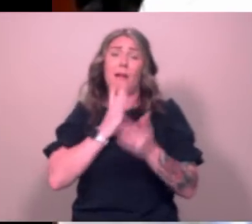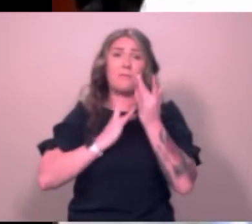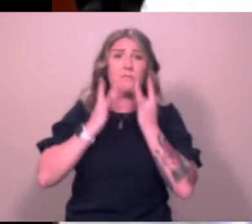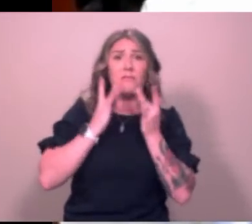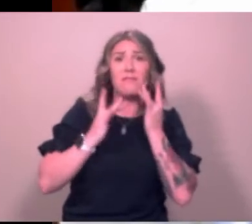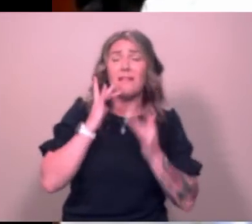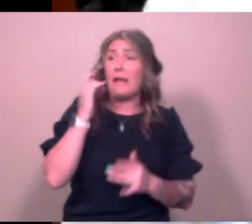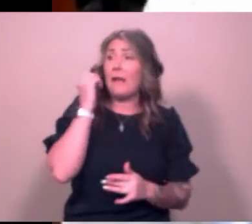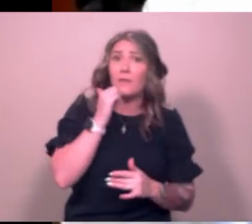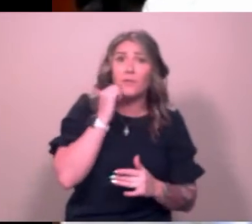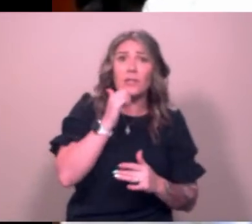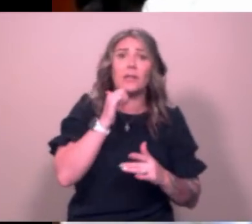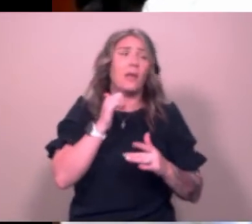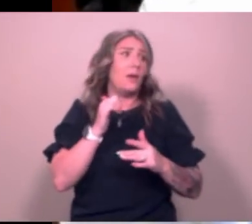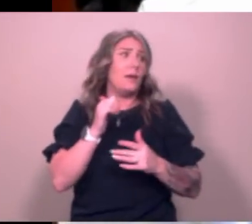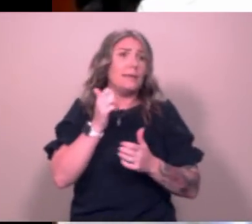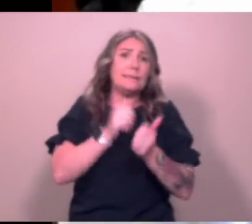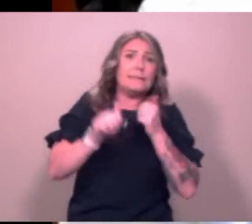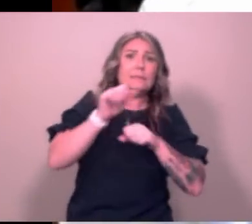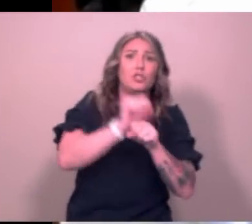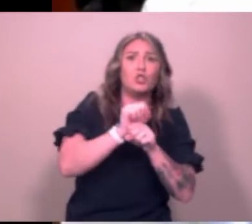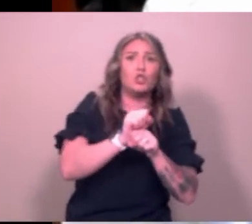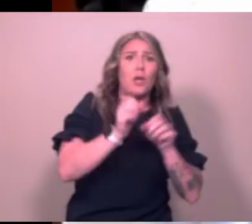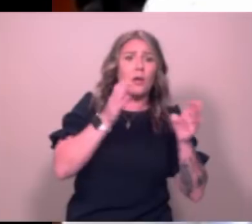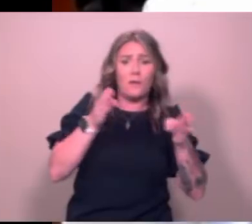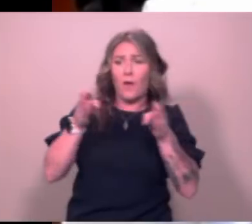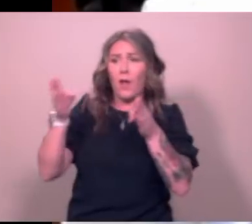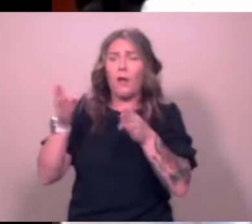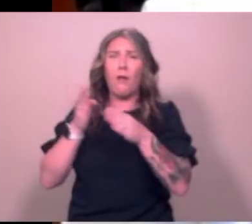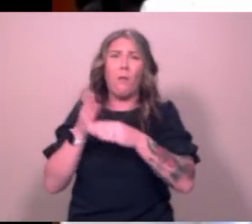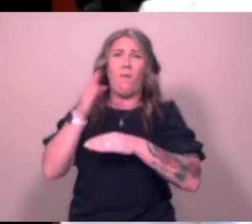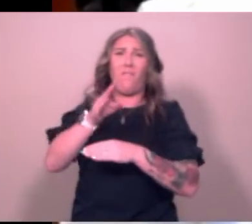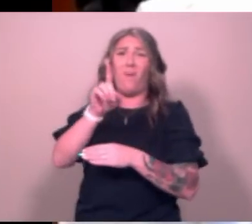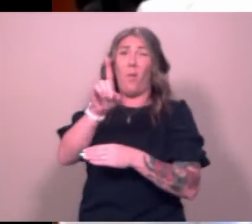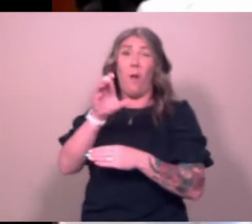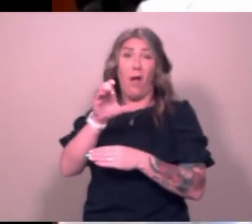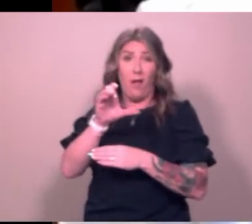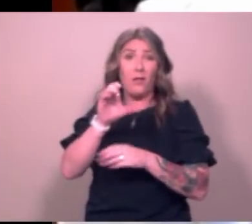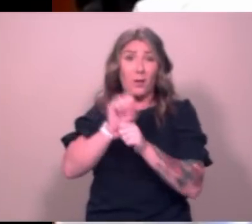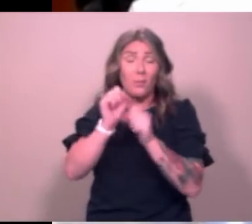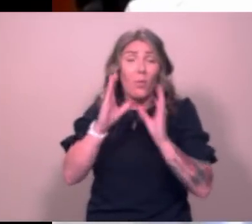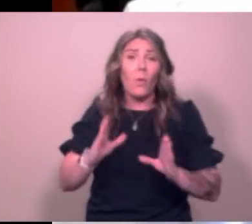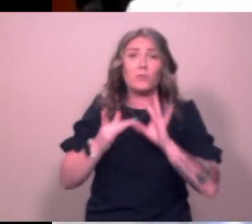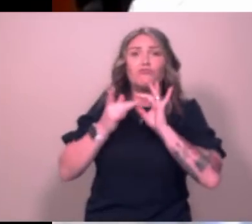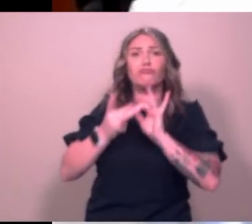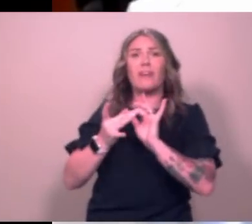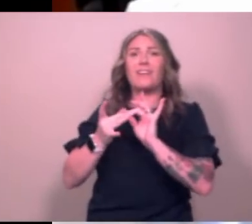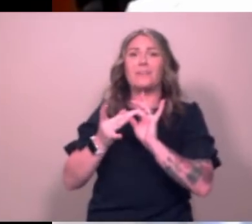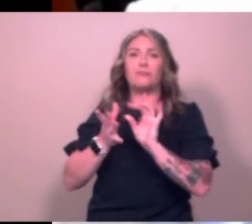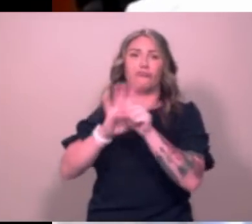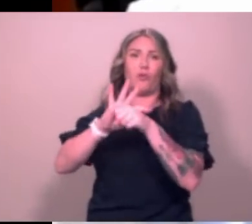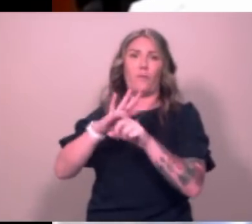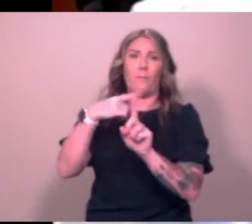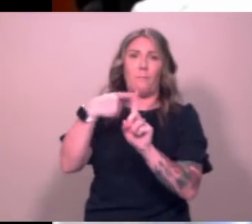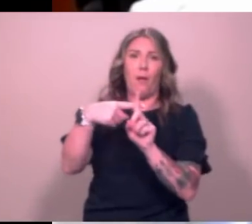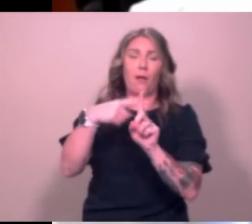to day and shift to shift, with a little over 100 of our employees currently out related to COVID. It's also probably no surprise that our